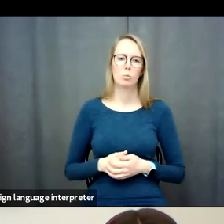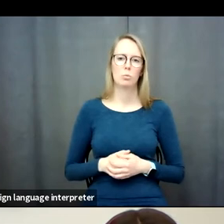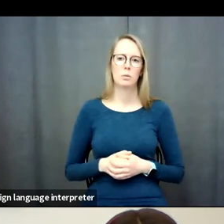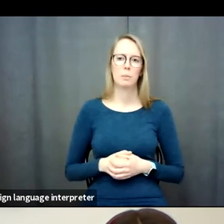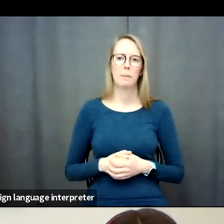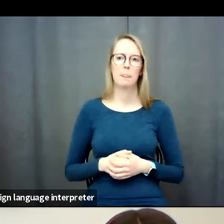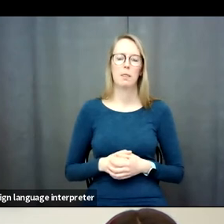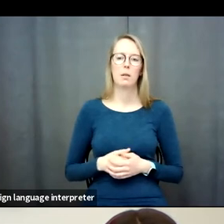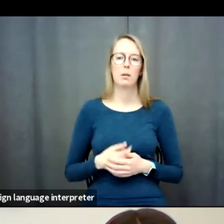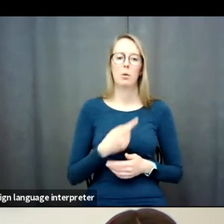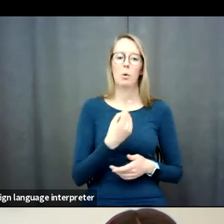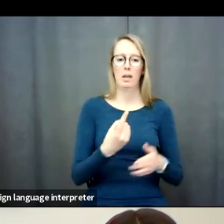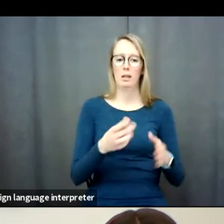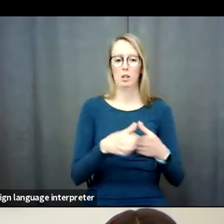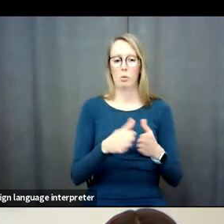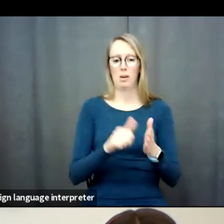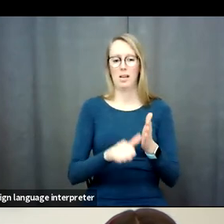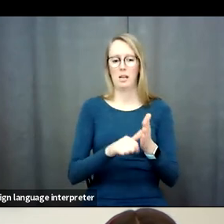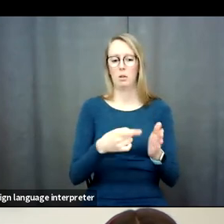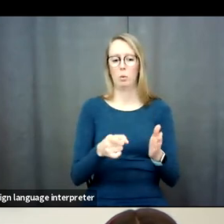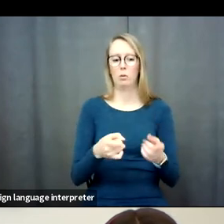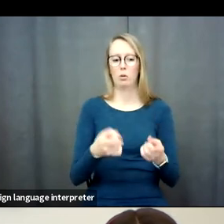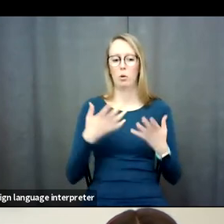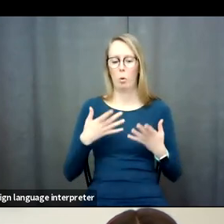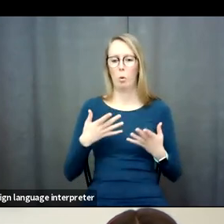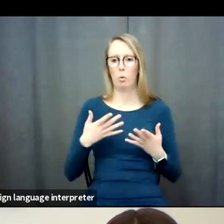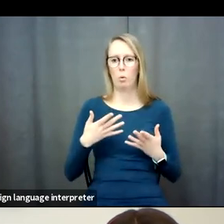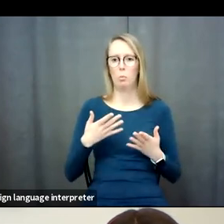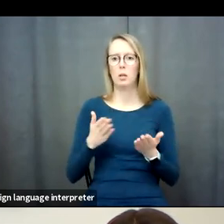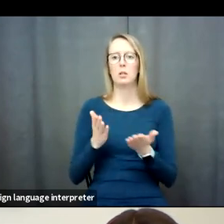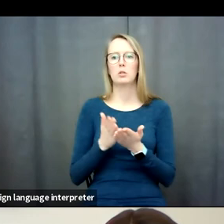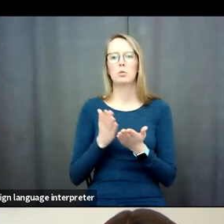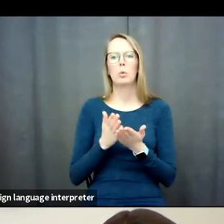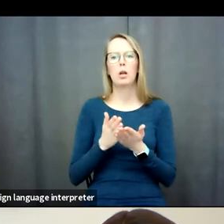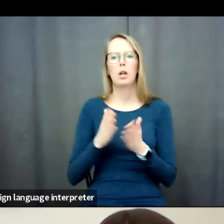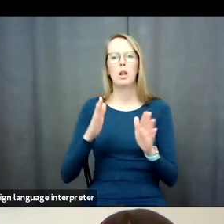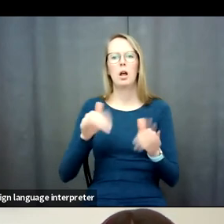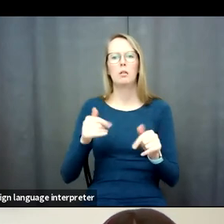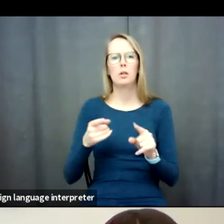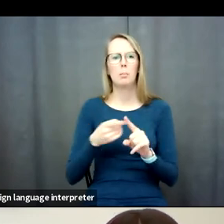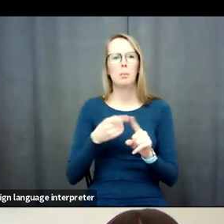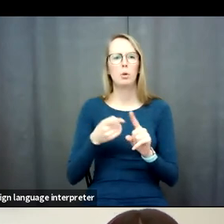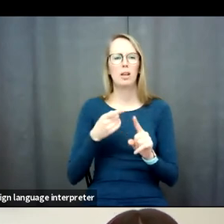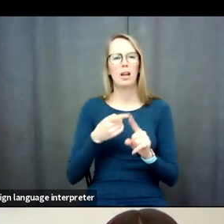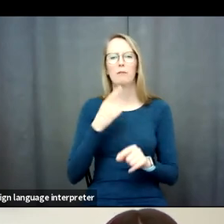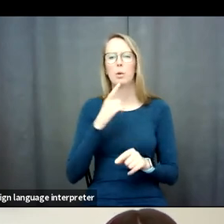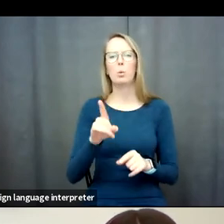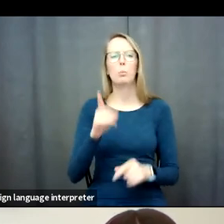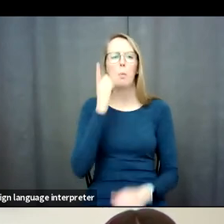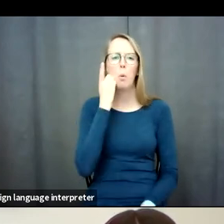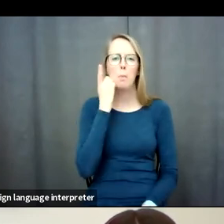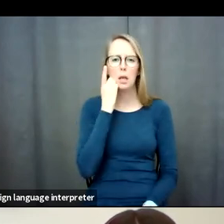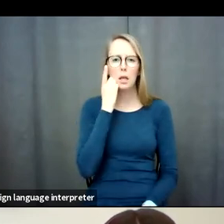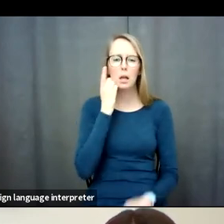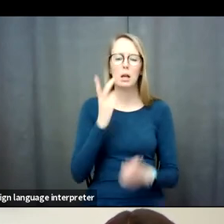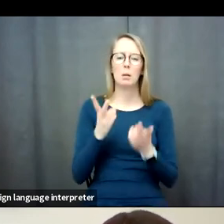One group of students told us about that the school had introduced a mobile ban, which made the